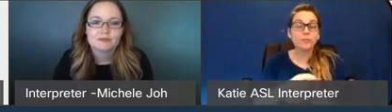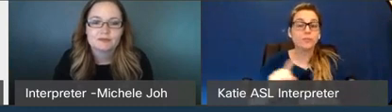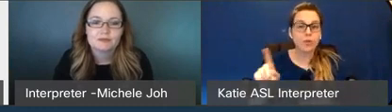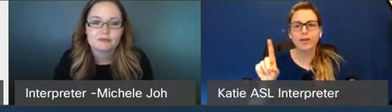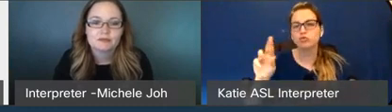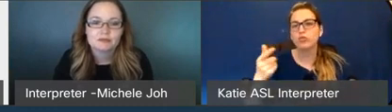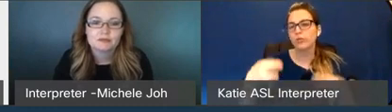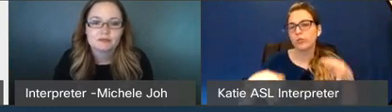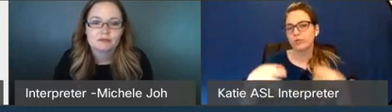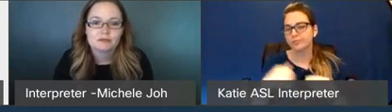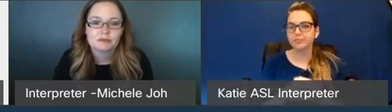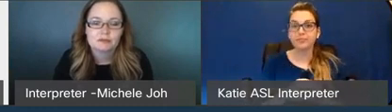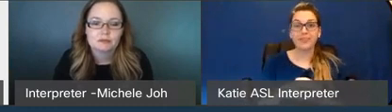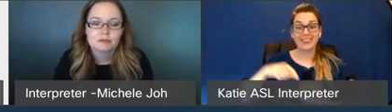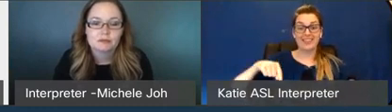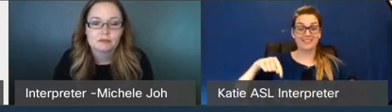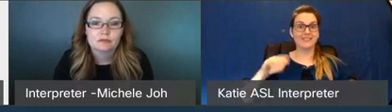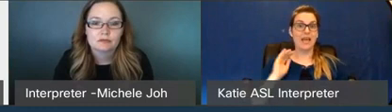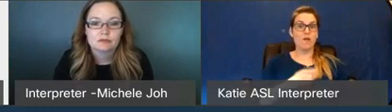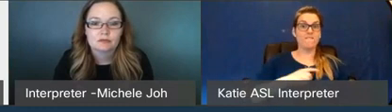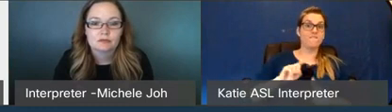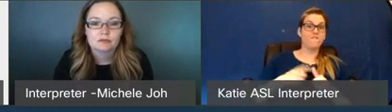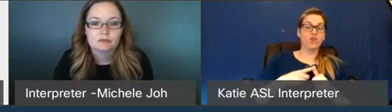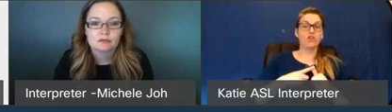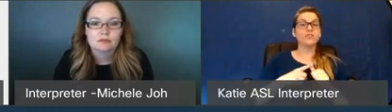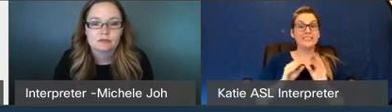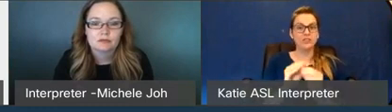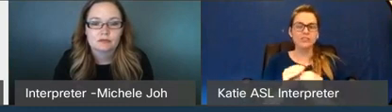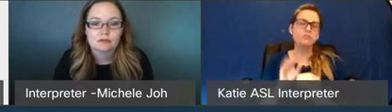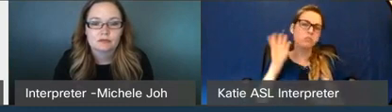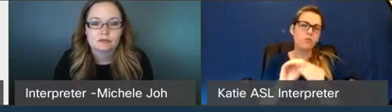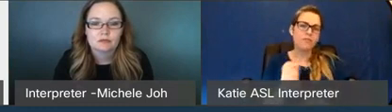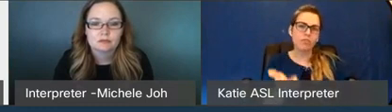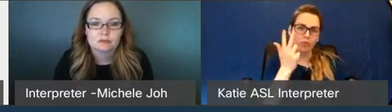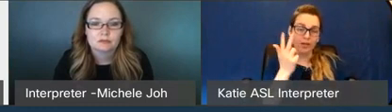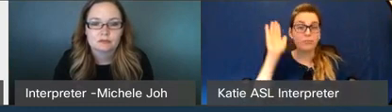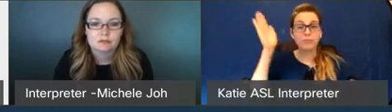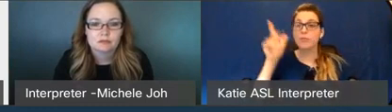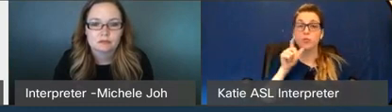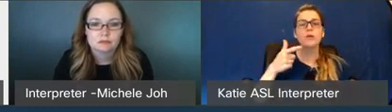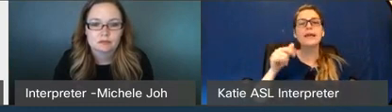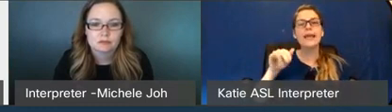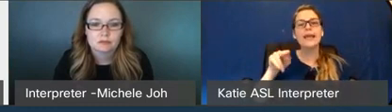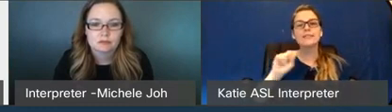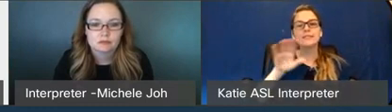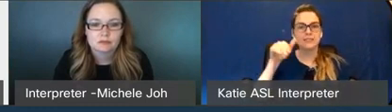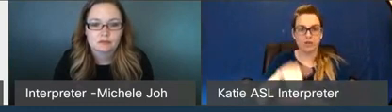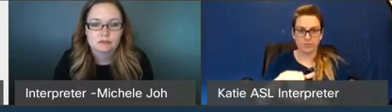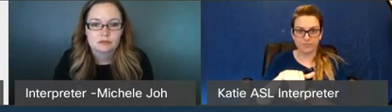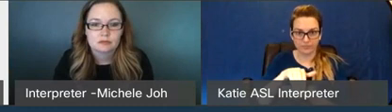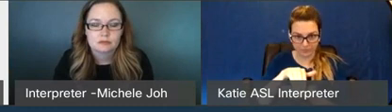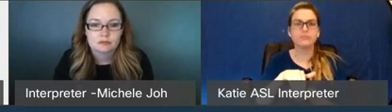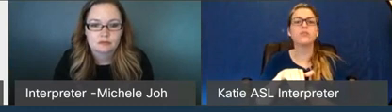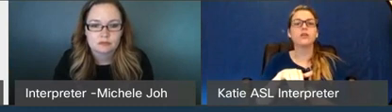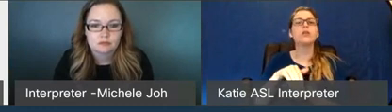the first in a three-part series that's presented by the Gaines Center for Behavioral Health and Justice Transformation with the